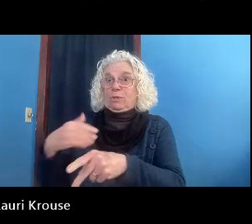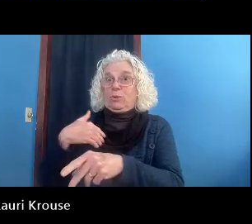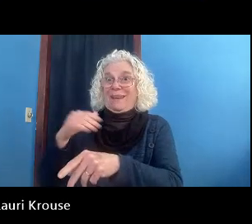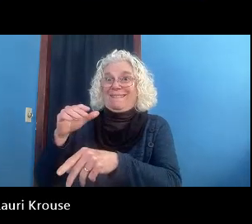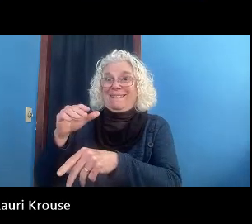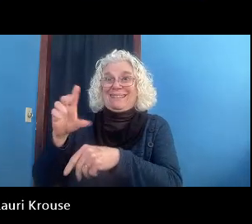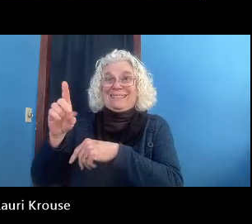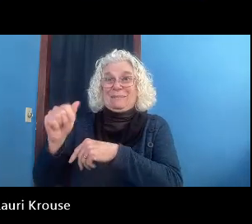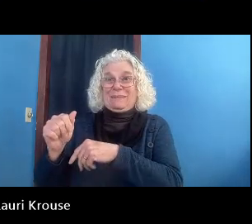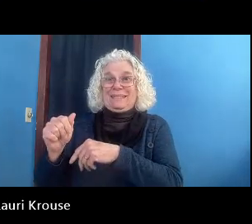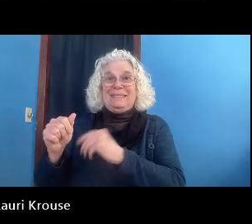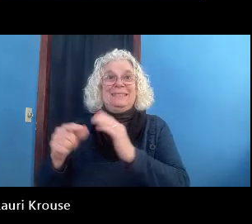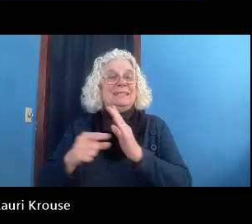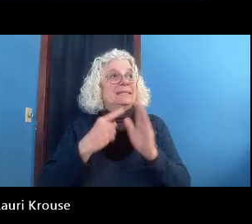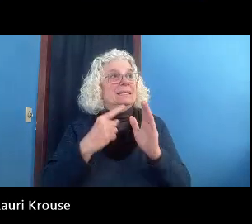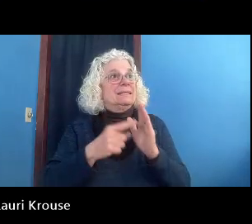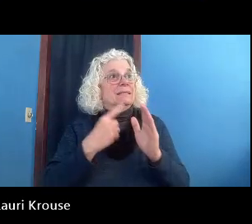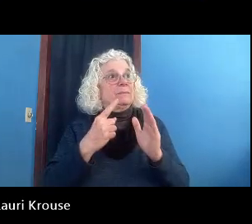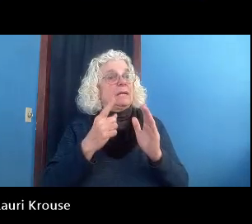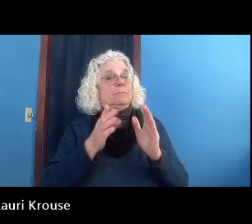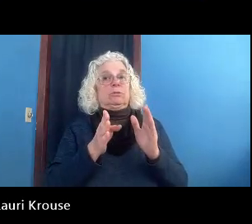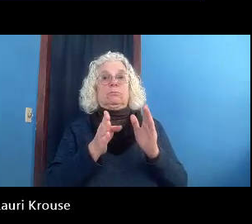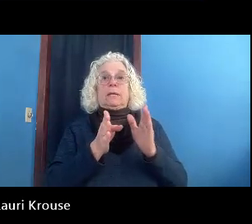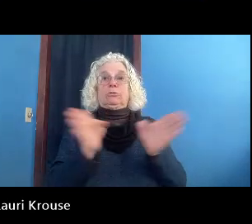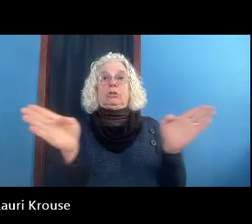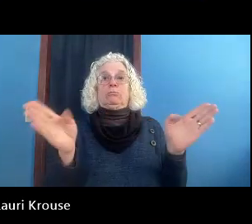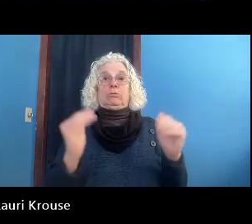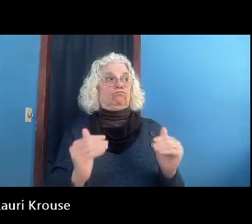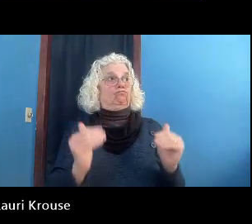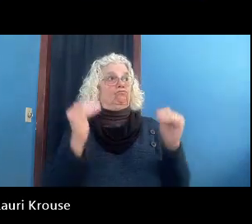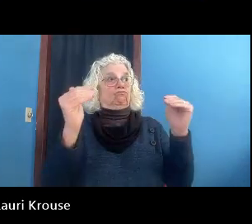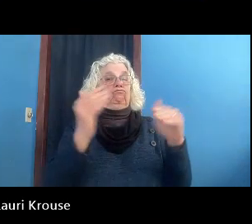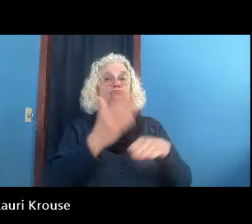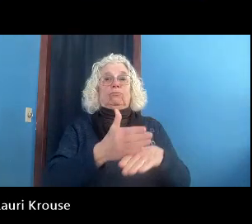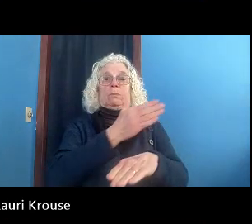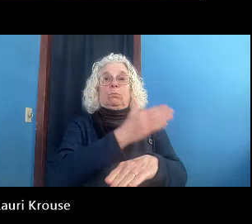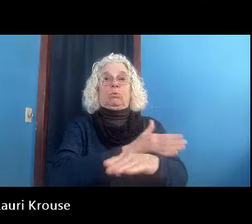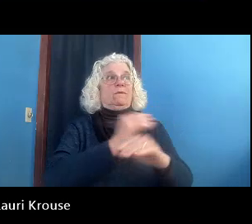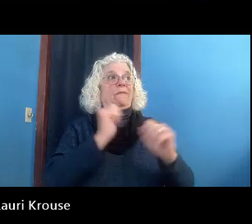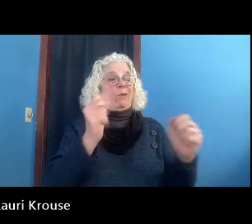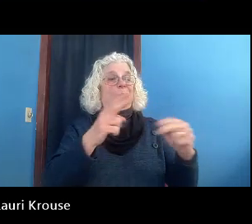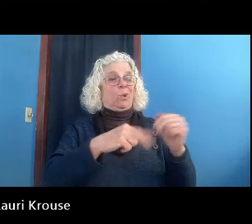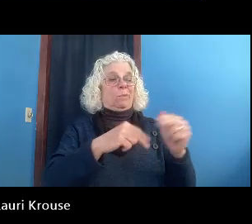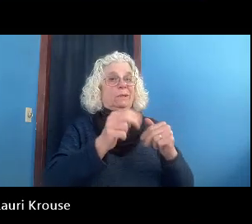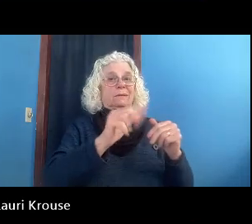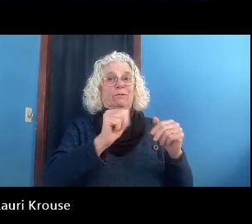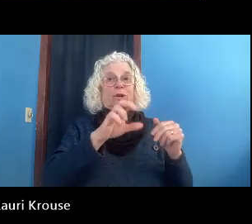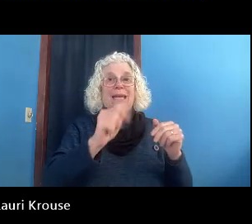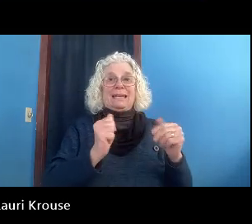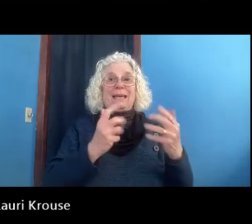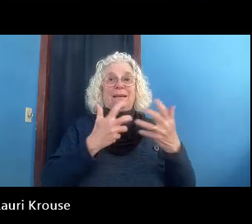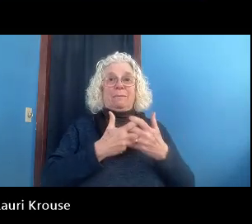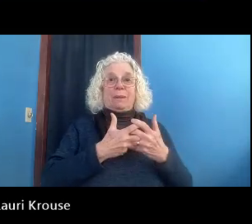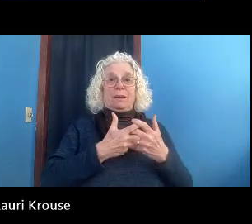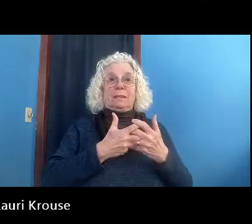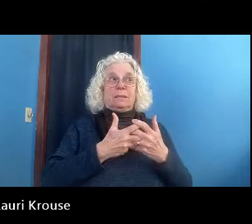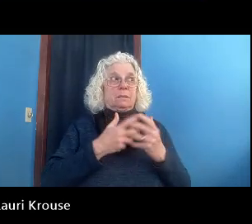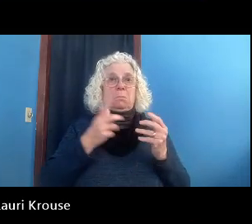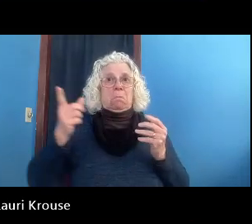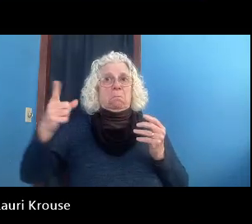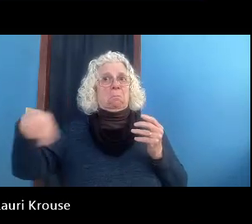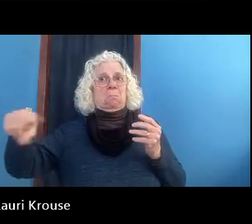that have made general upgrades to their buildings to meet ADA compliance, but they didn't have a specific request to do